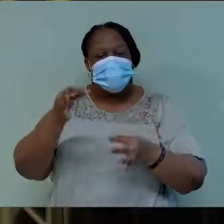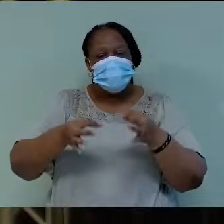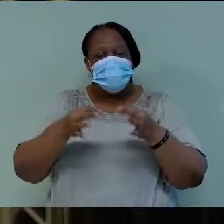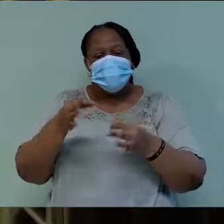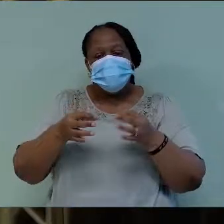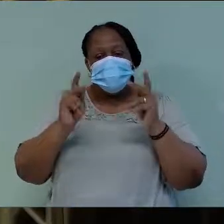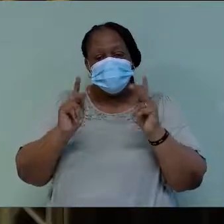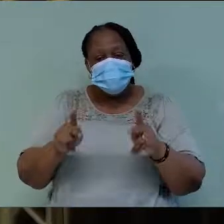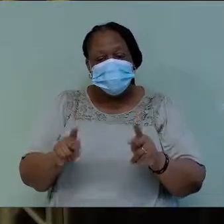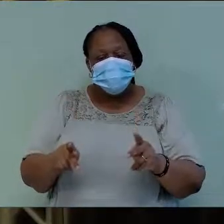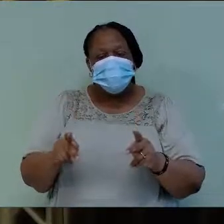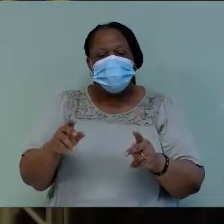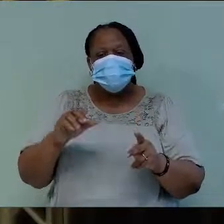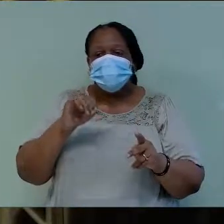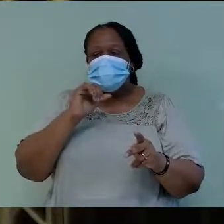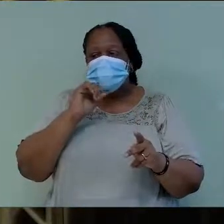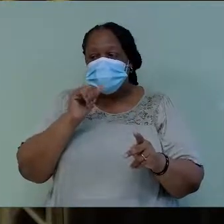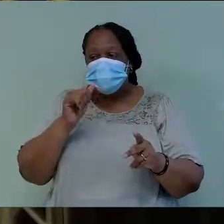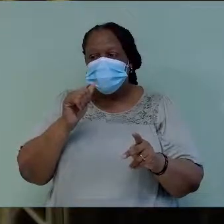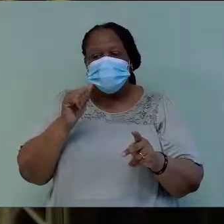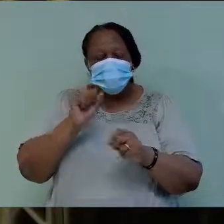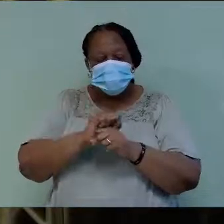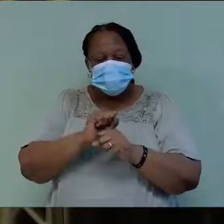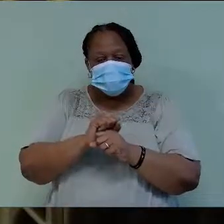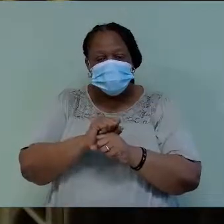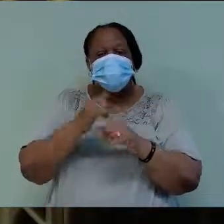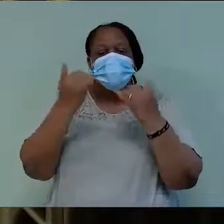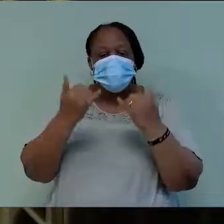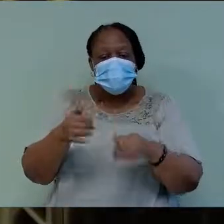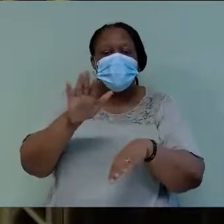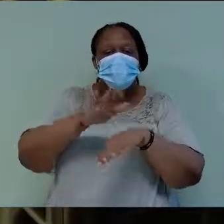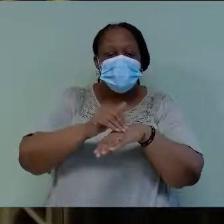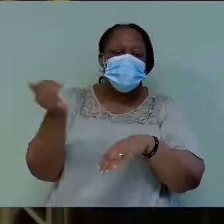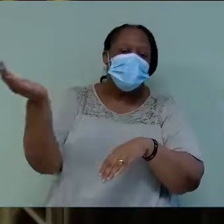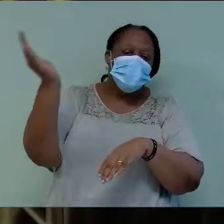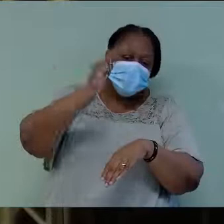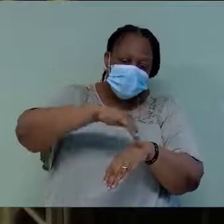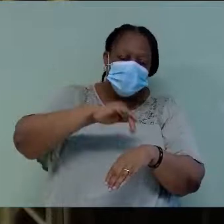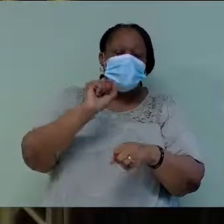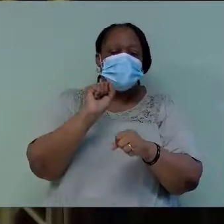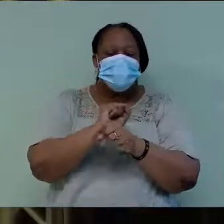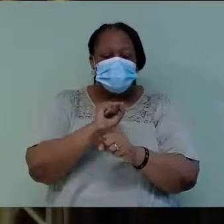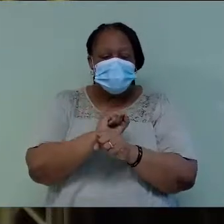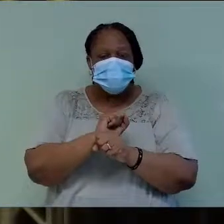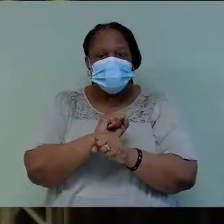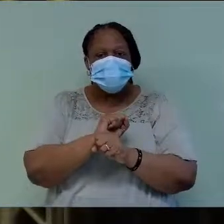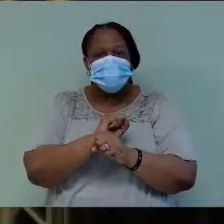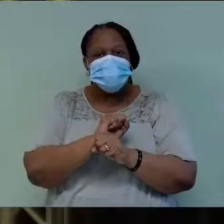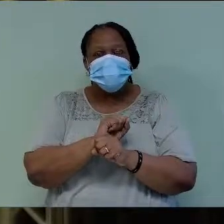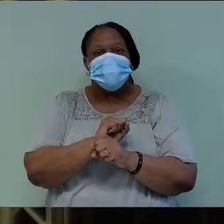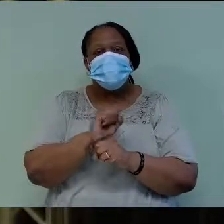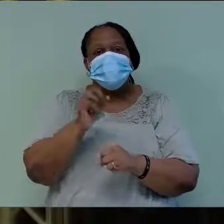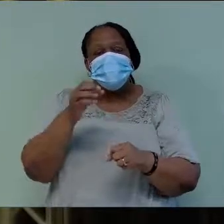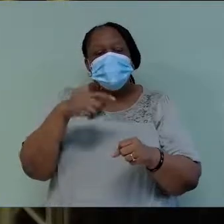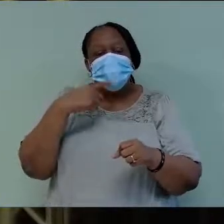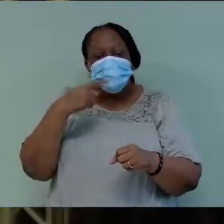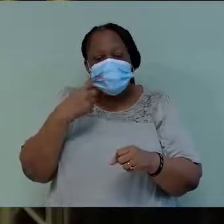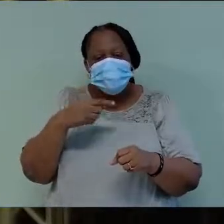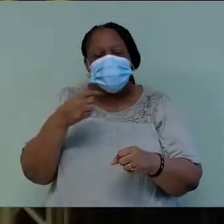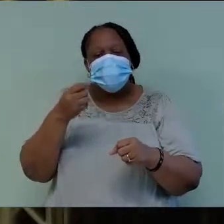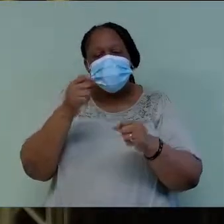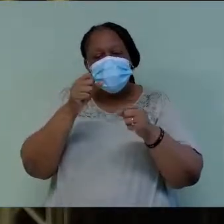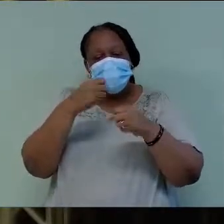off, they were now called back out to work, please to indicate to the Department of Labor. If their hours have now